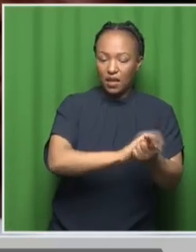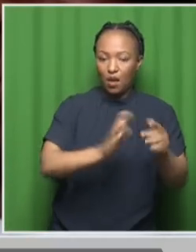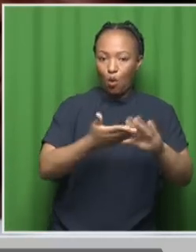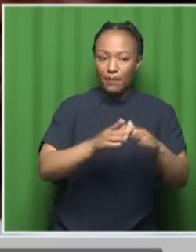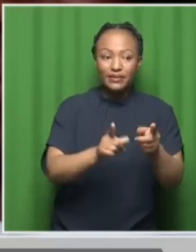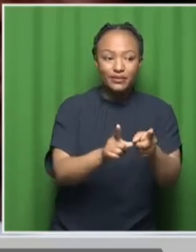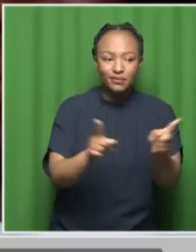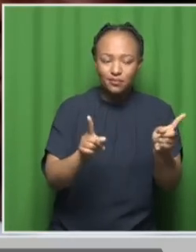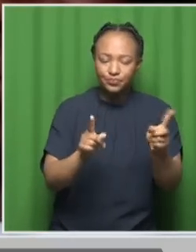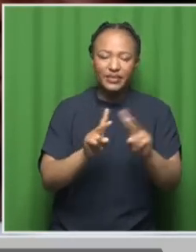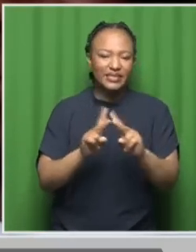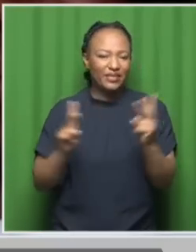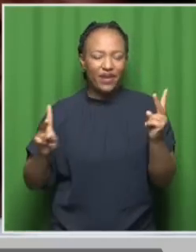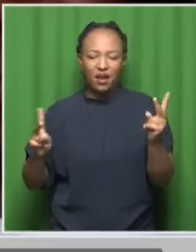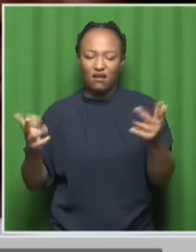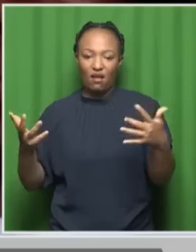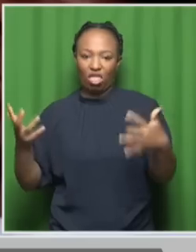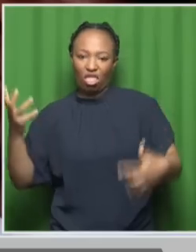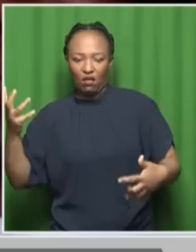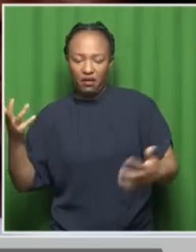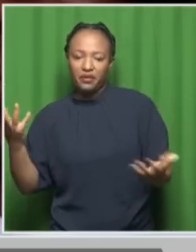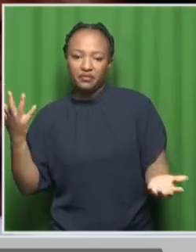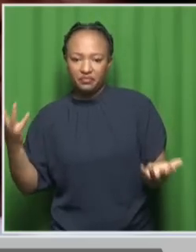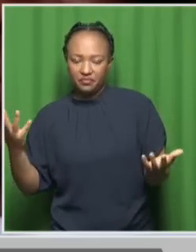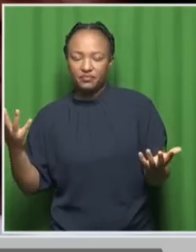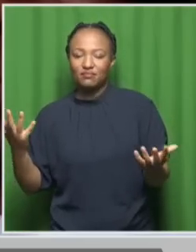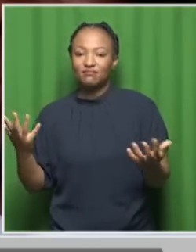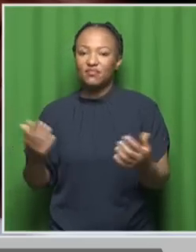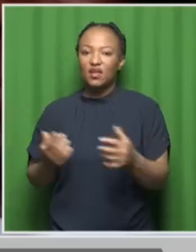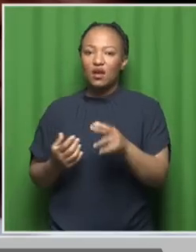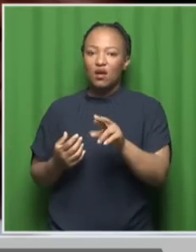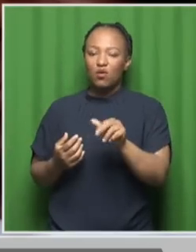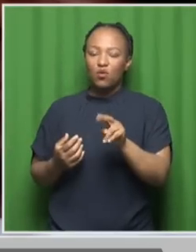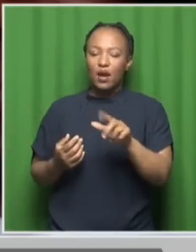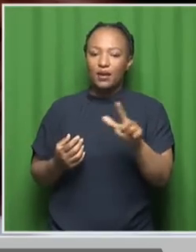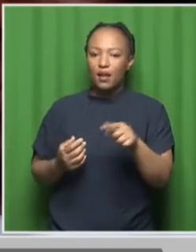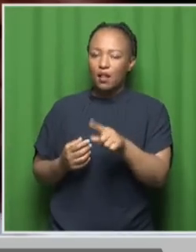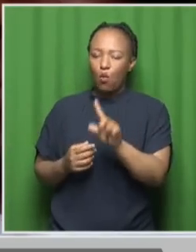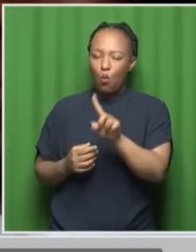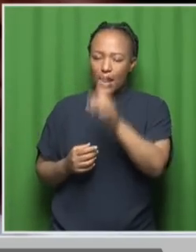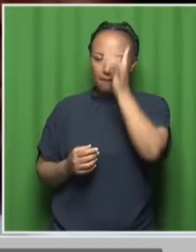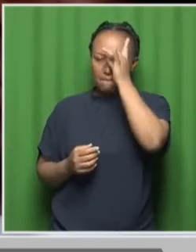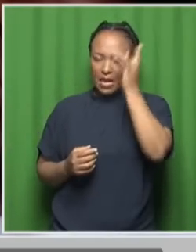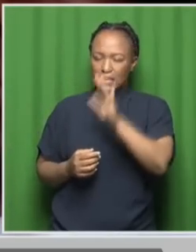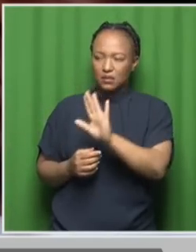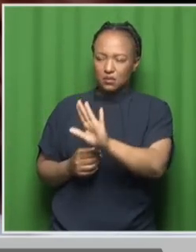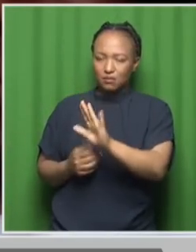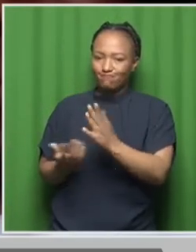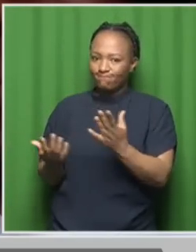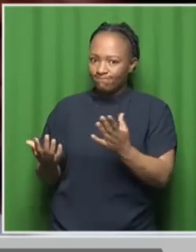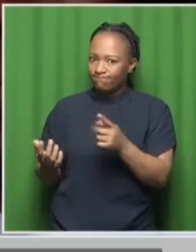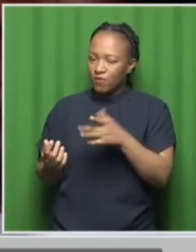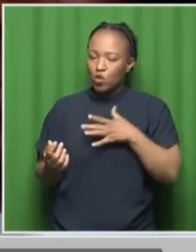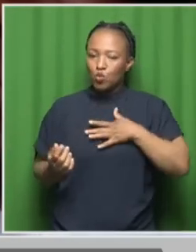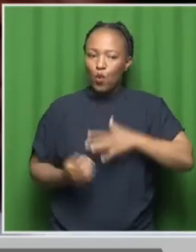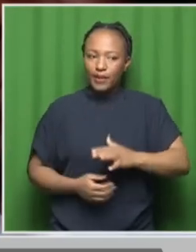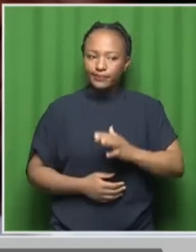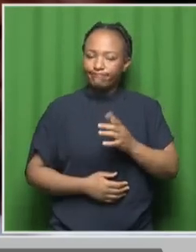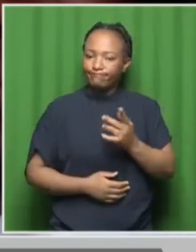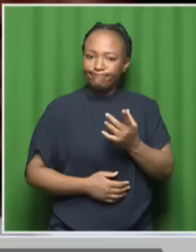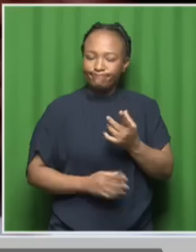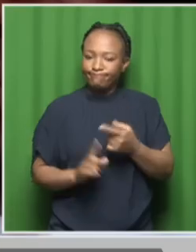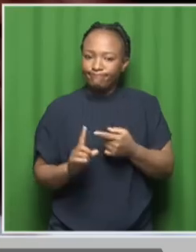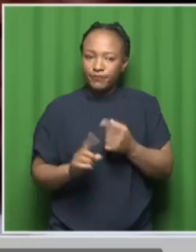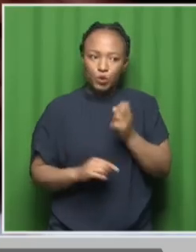on the ground. But Randall, we just have less than a minute, in fact. You know, what would you like to see in terms of